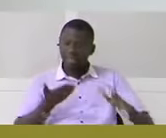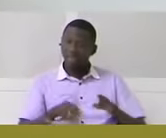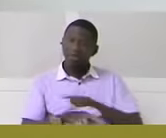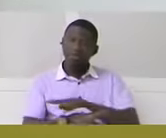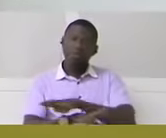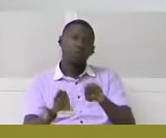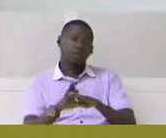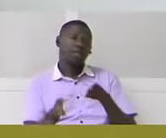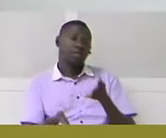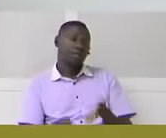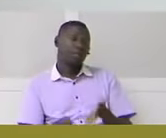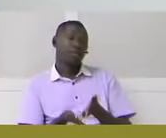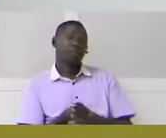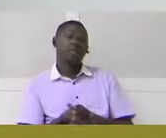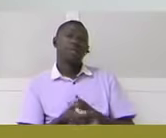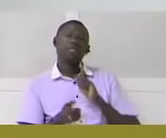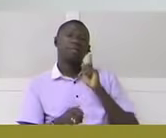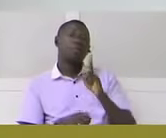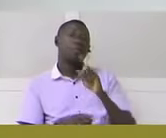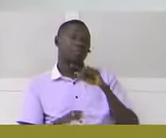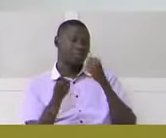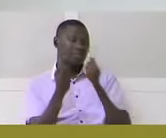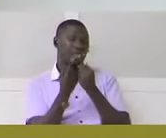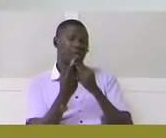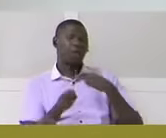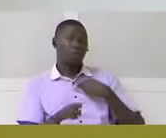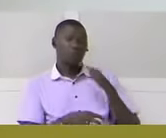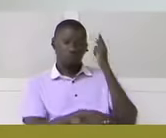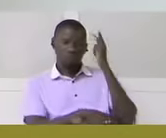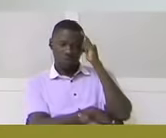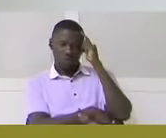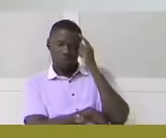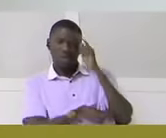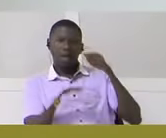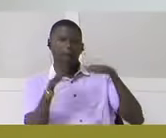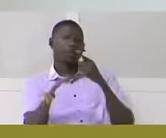here. Except one thing that I want them to observe about. For fen killing left a